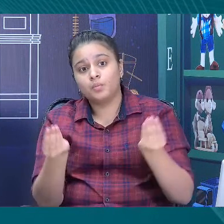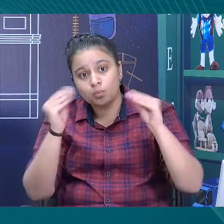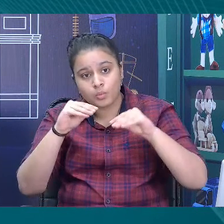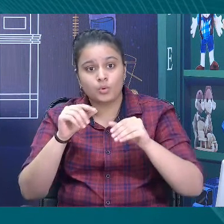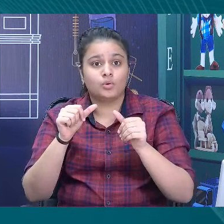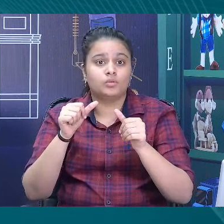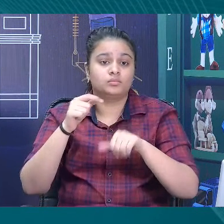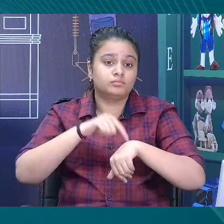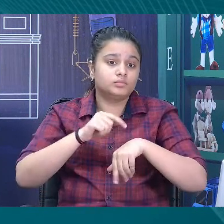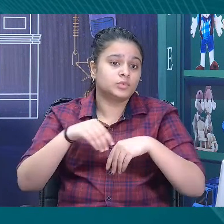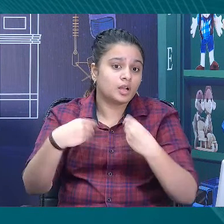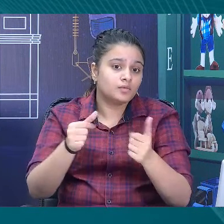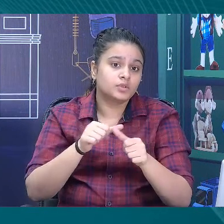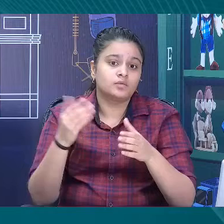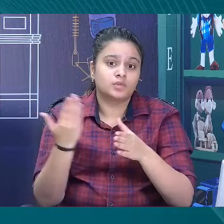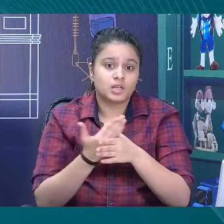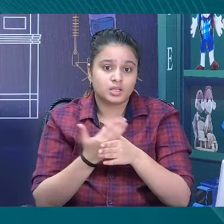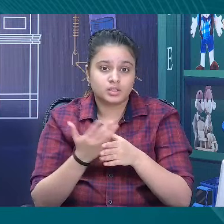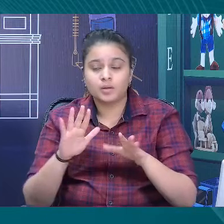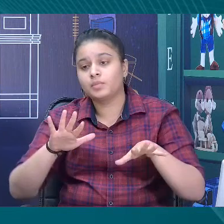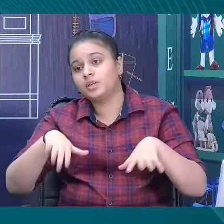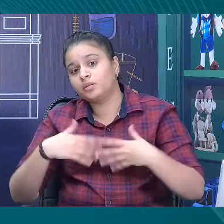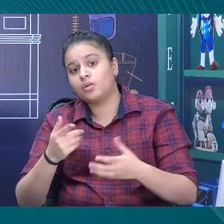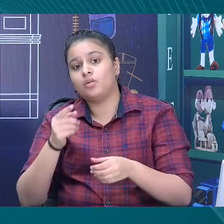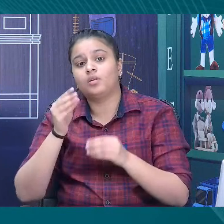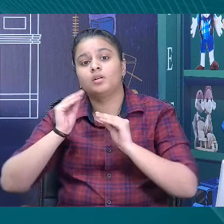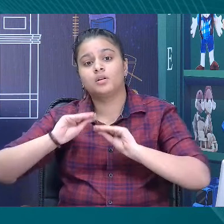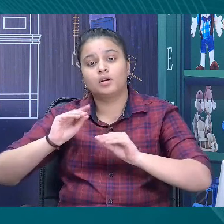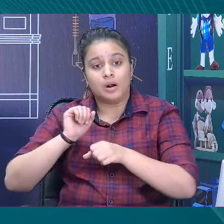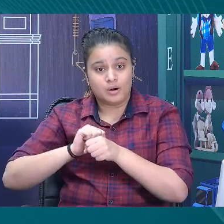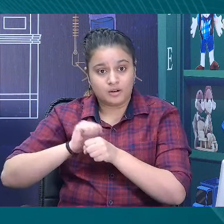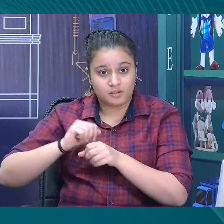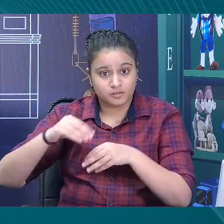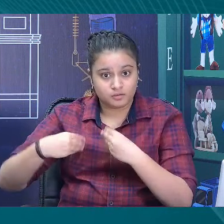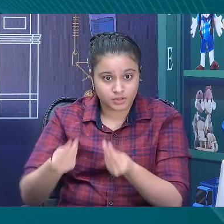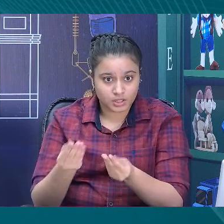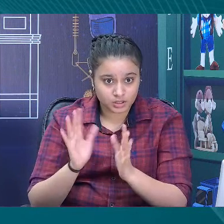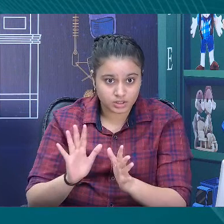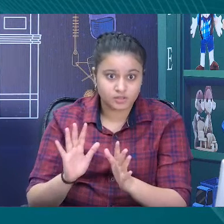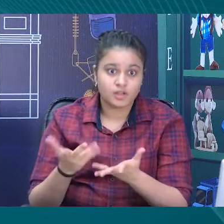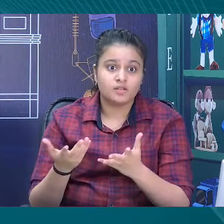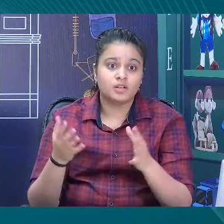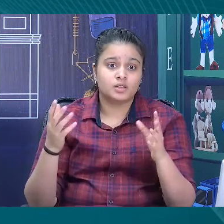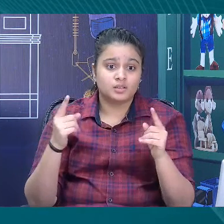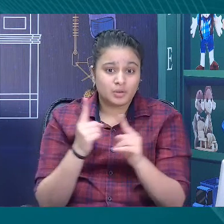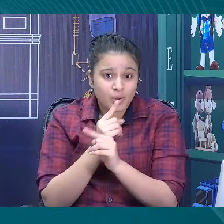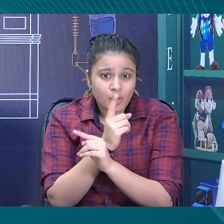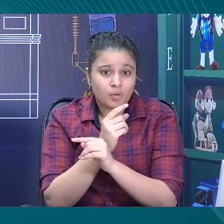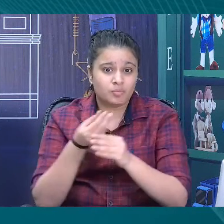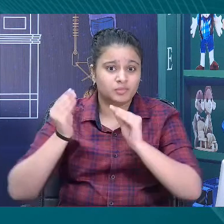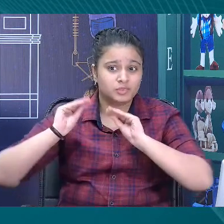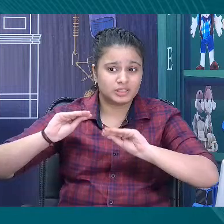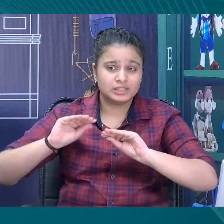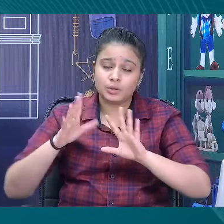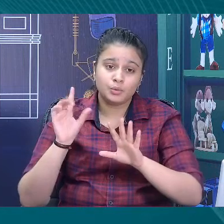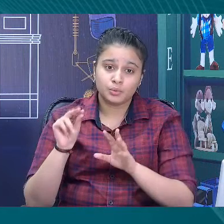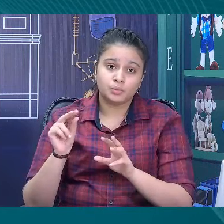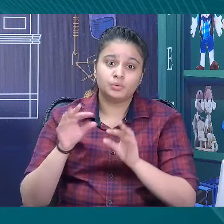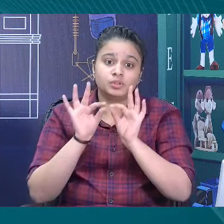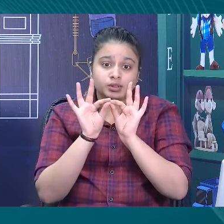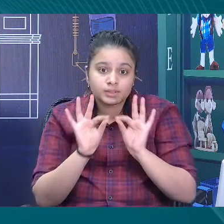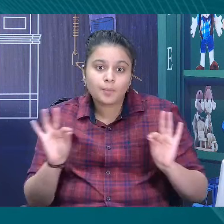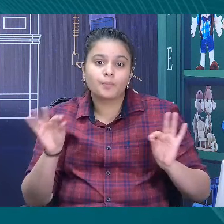assignments and breaking instructions into a complex instruction into simpler